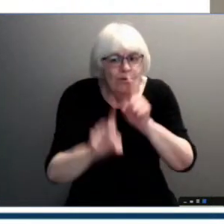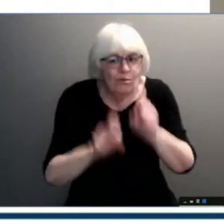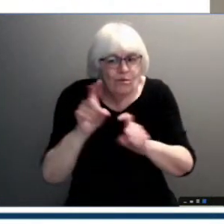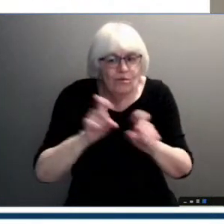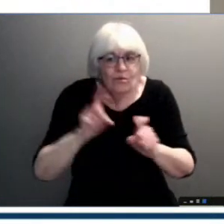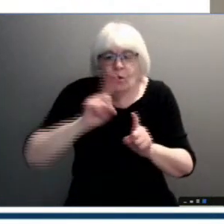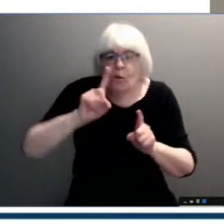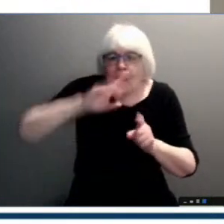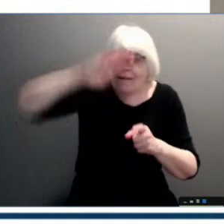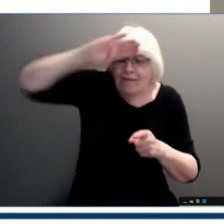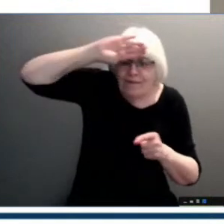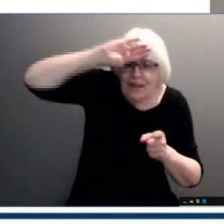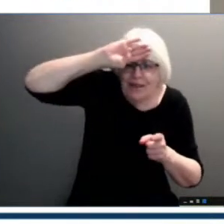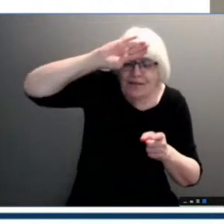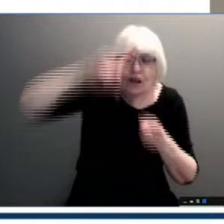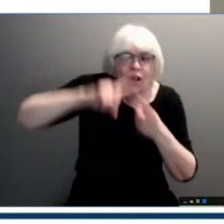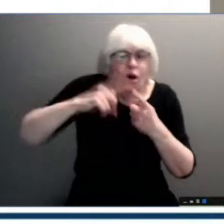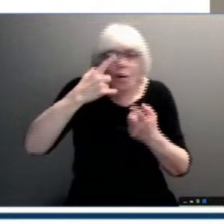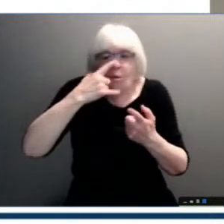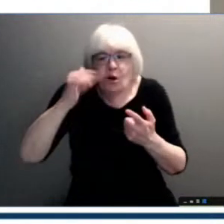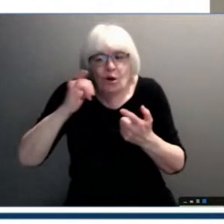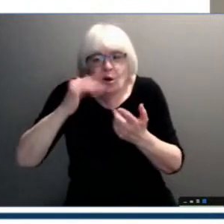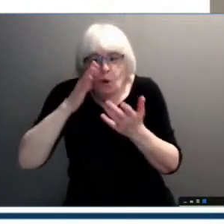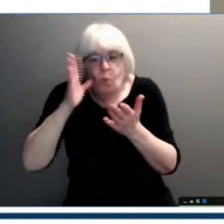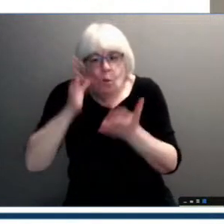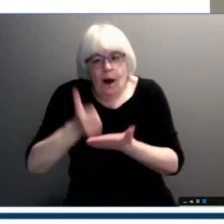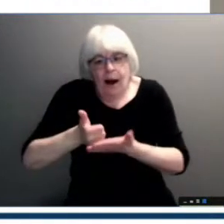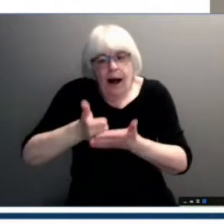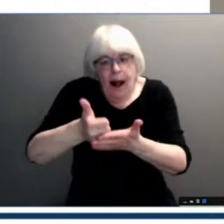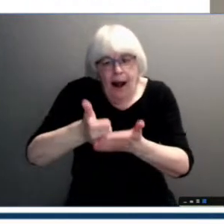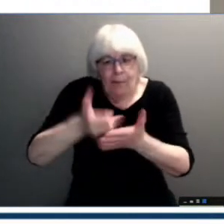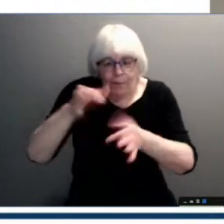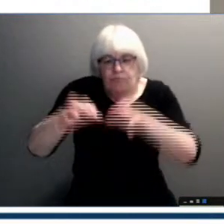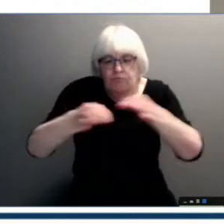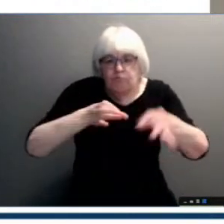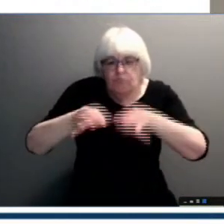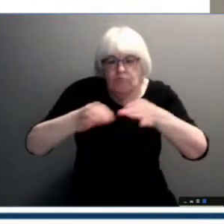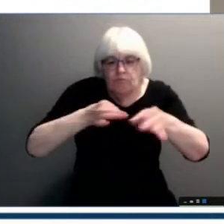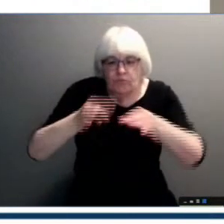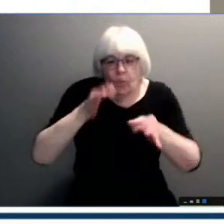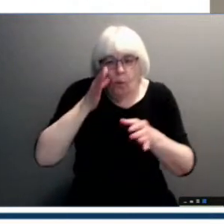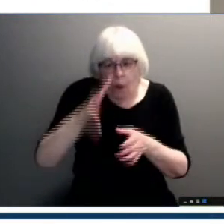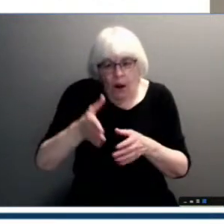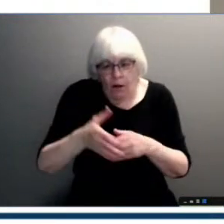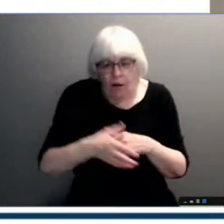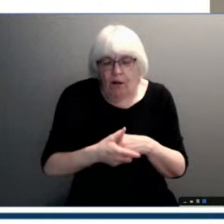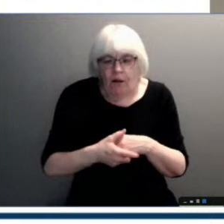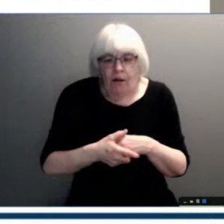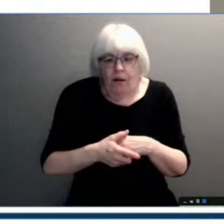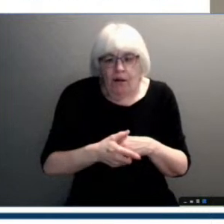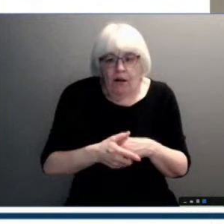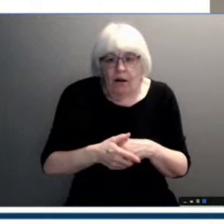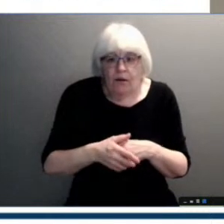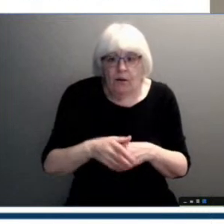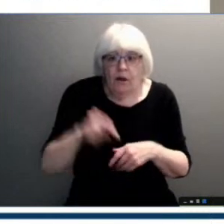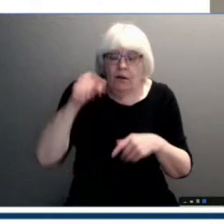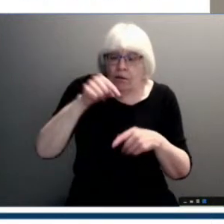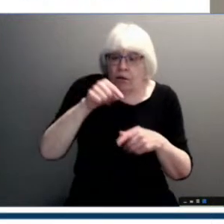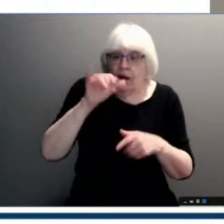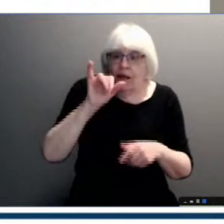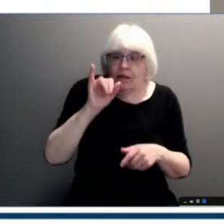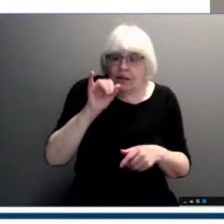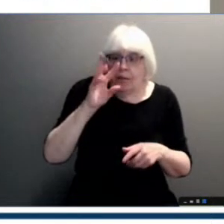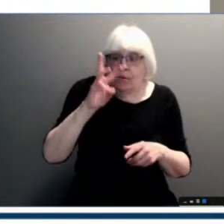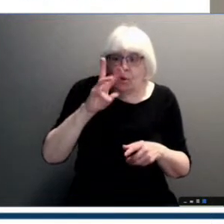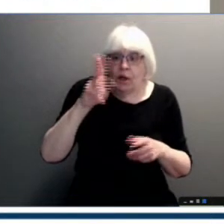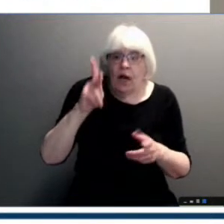Nova Scotia Health Authority and in partnership with IWK do have teams of people that are checking in different